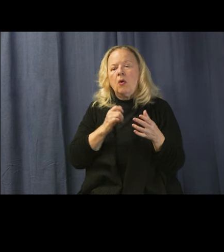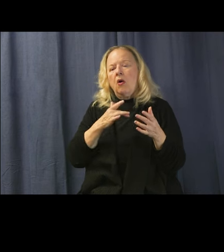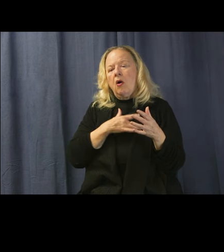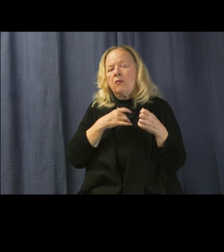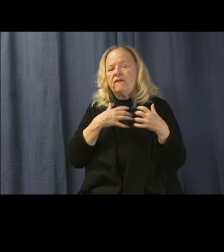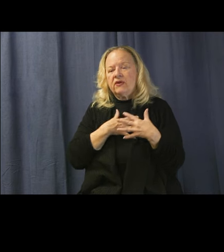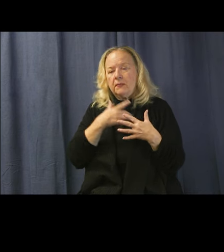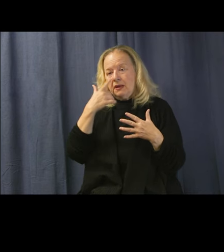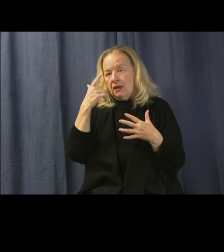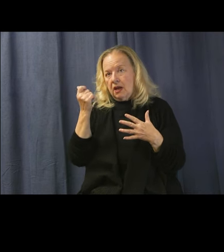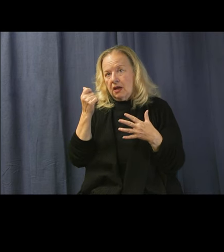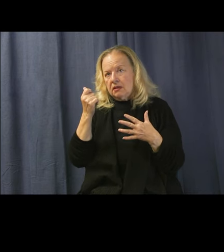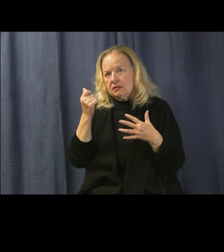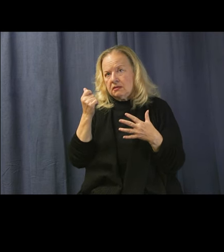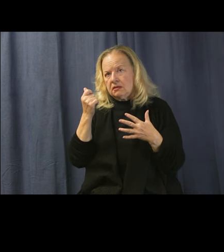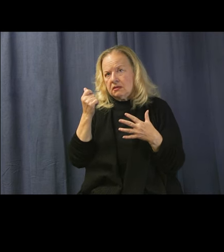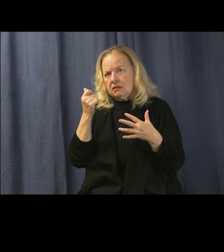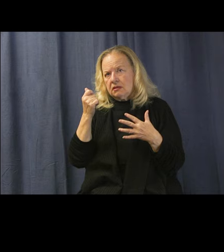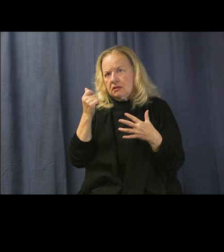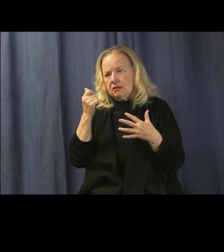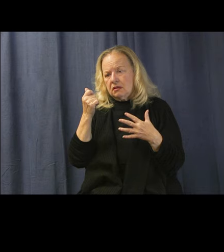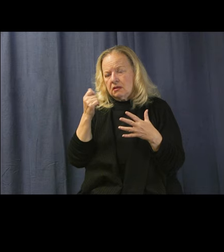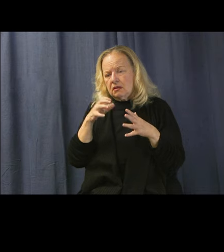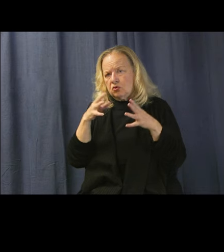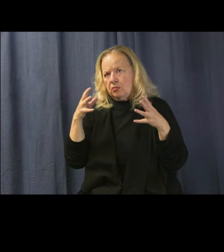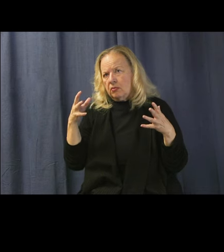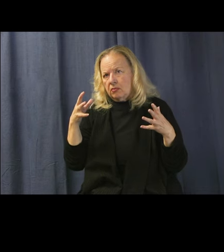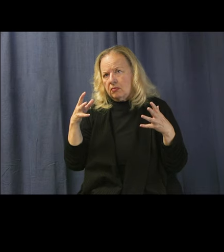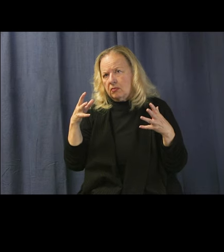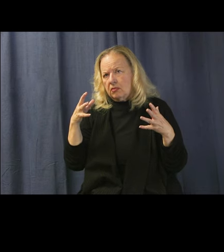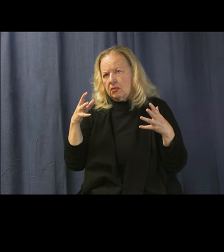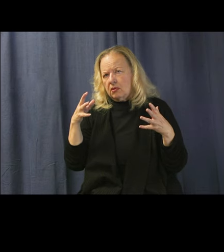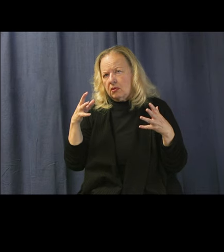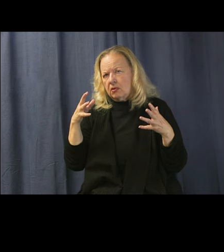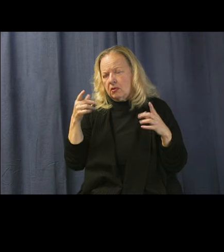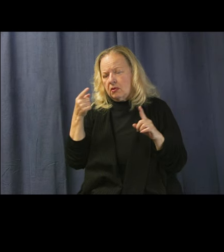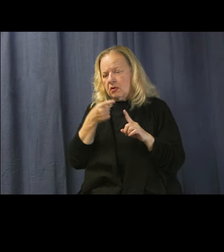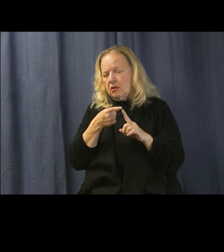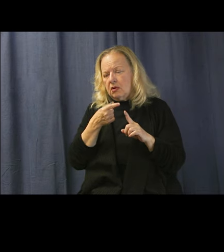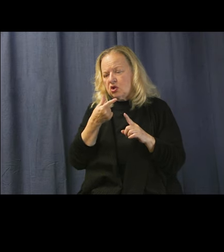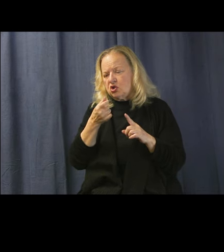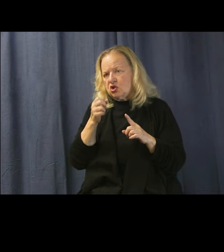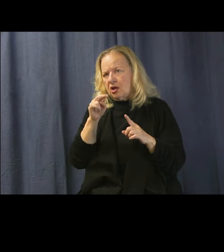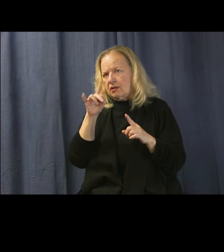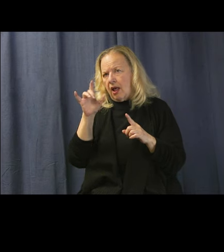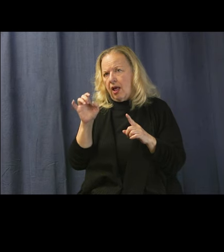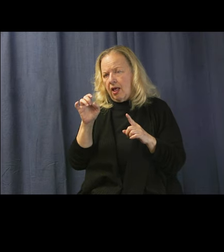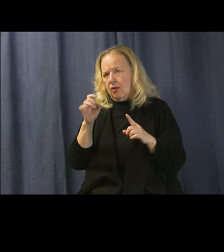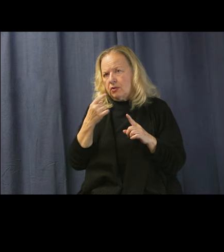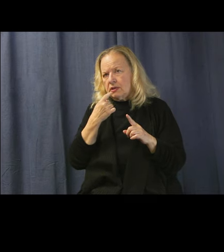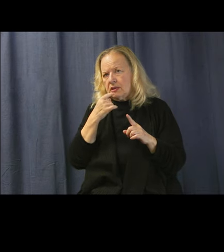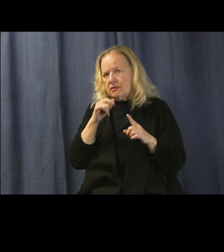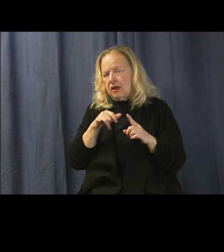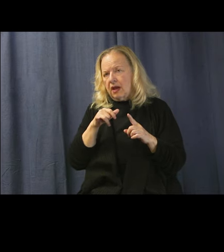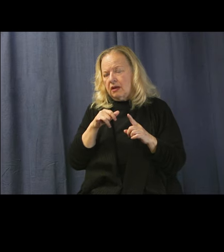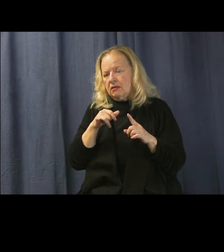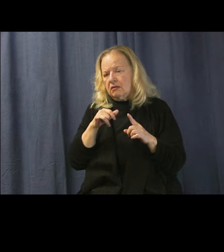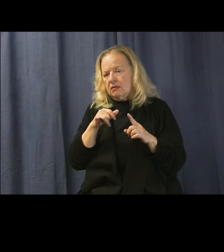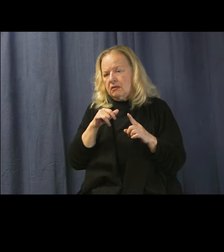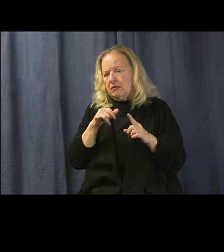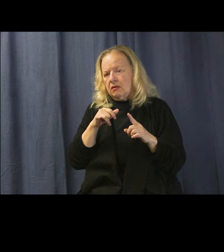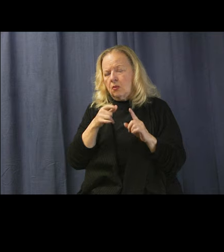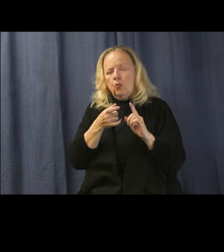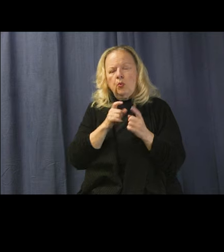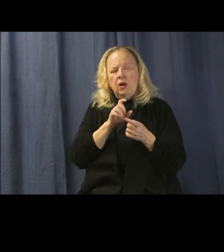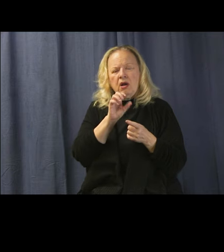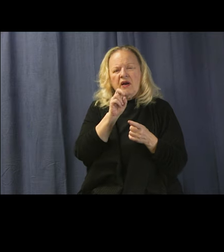be enlarged because what? The abundance of the what? That's referring to Gentiles when it says that. Will be converted